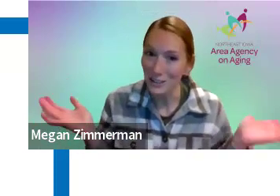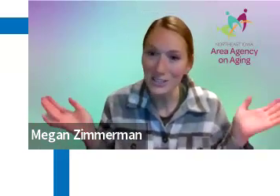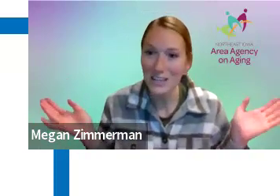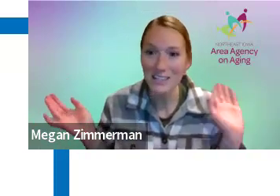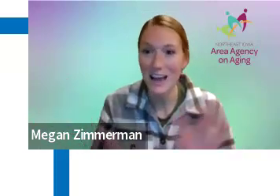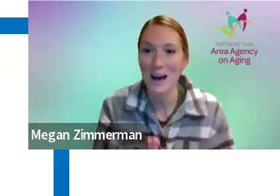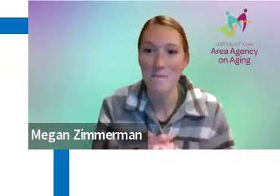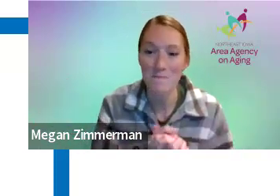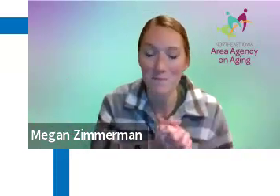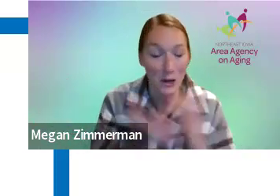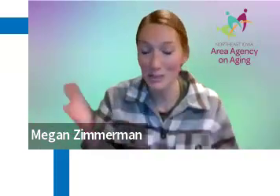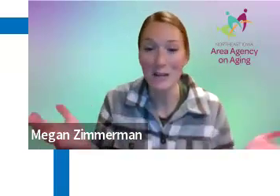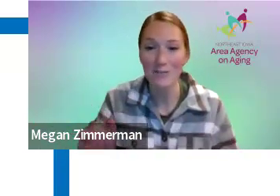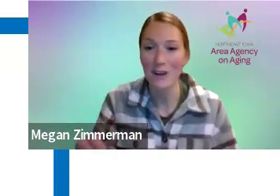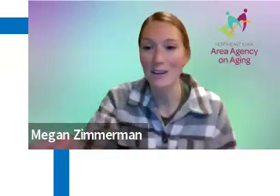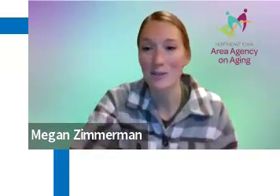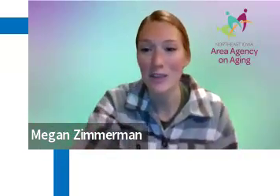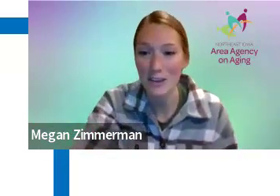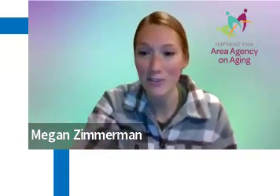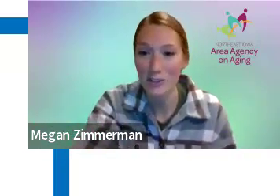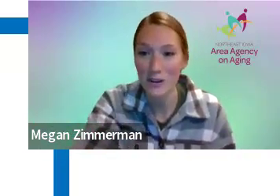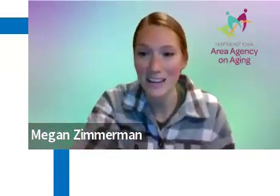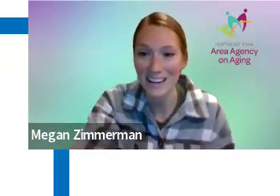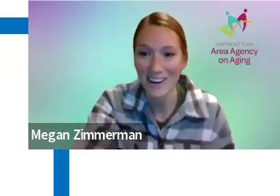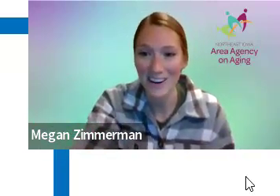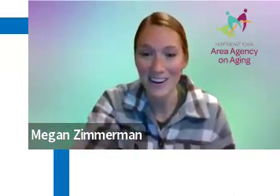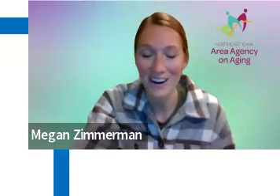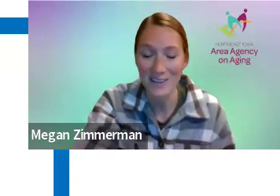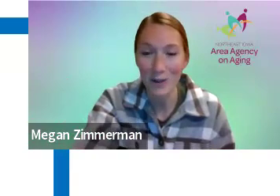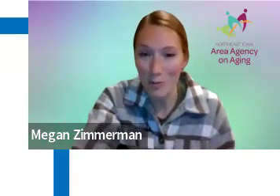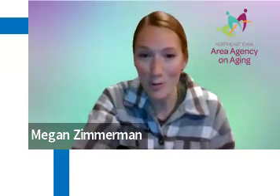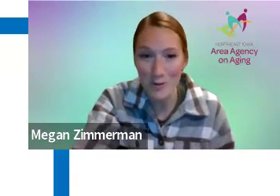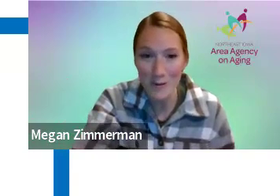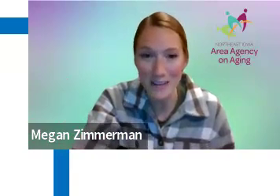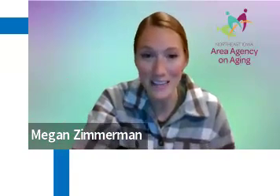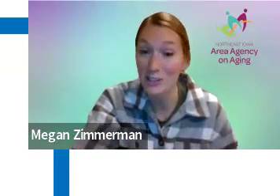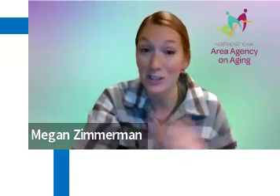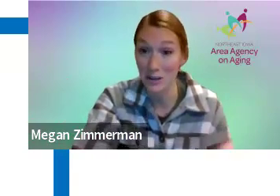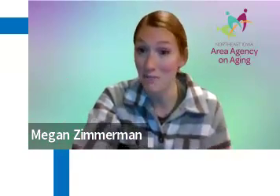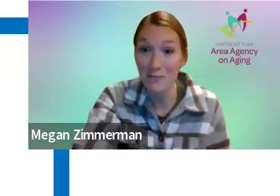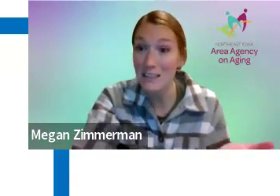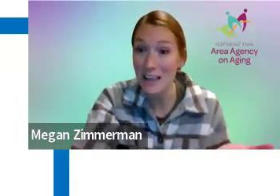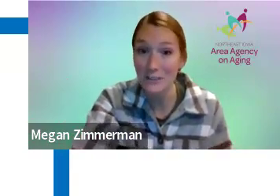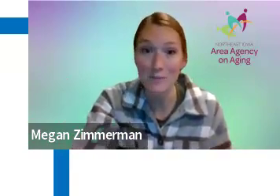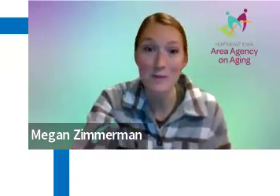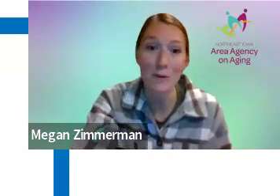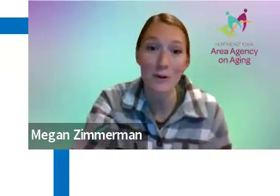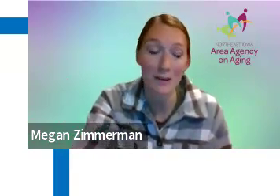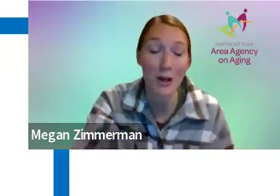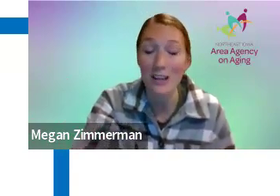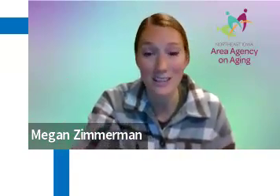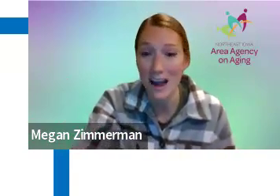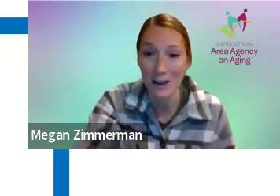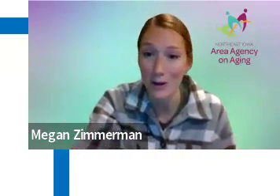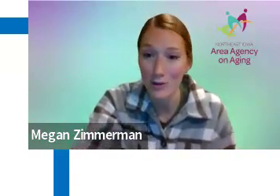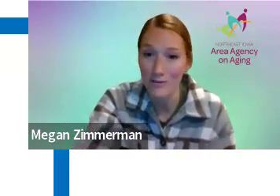So congratulations, you're a dementia friend. So thank you for joining our global movement and the 15,000